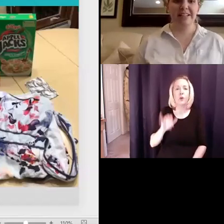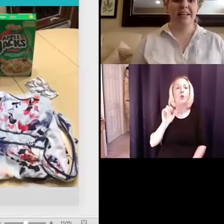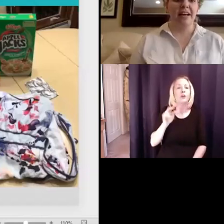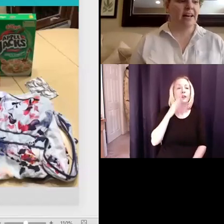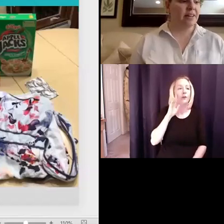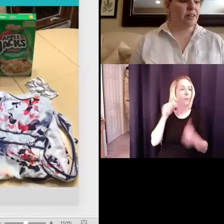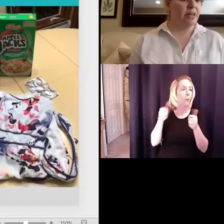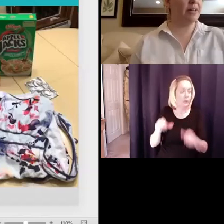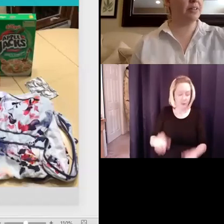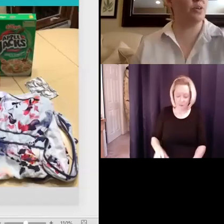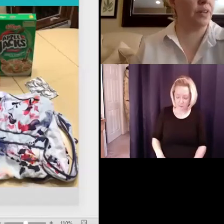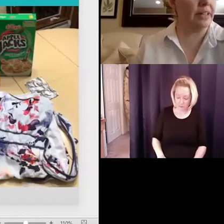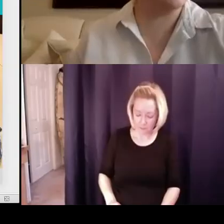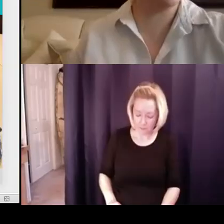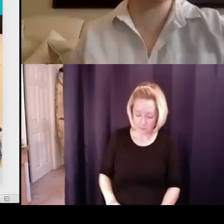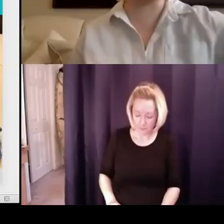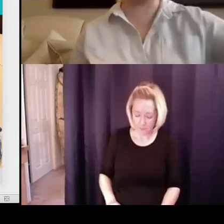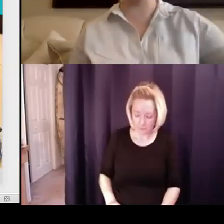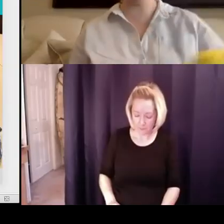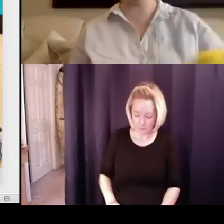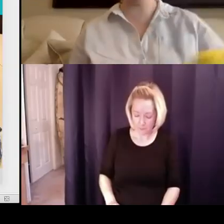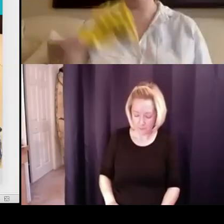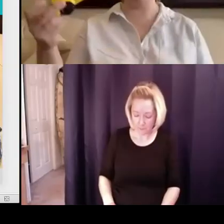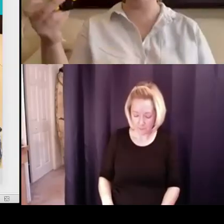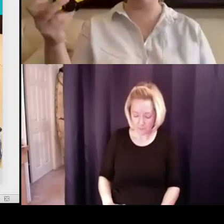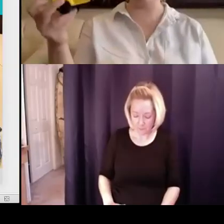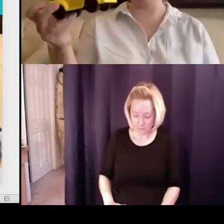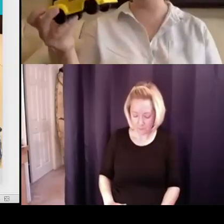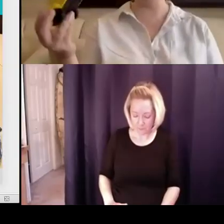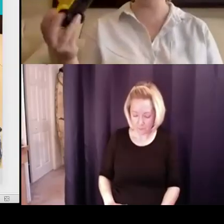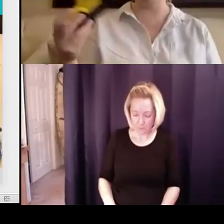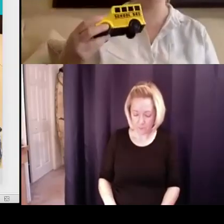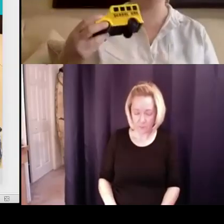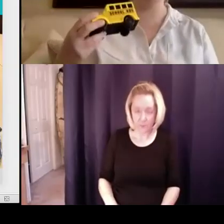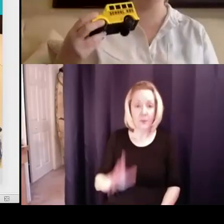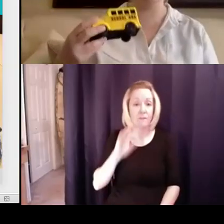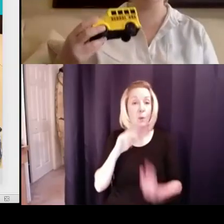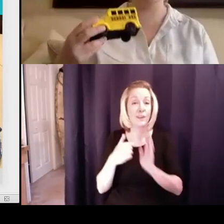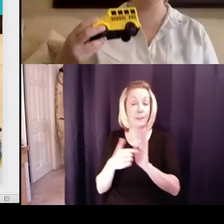box. So for instance, for B, my car, I had a little bus, but if